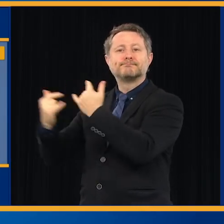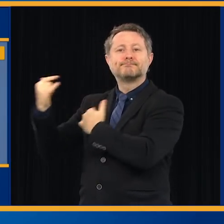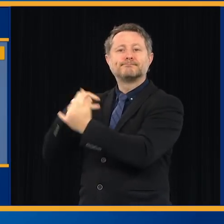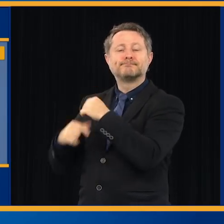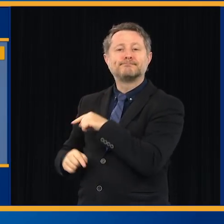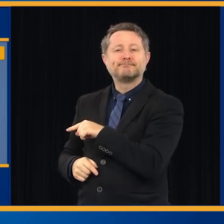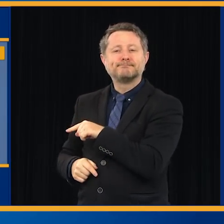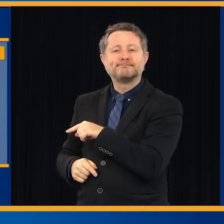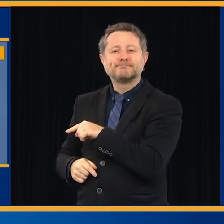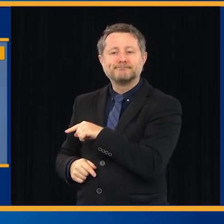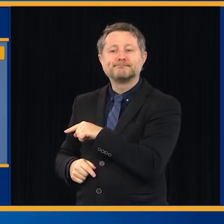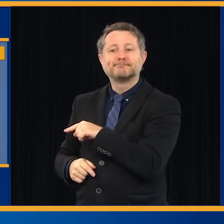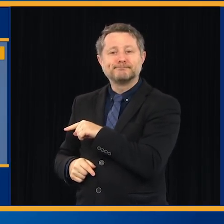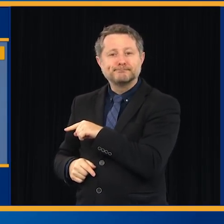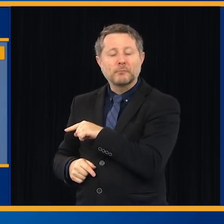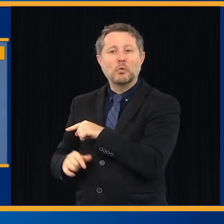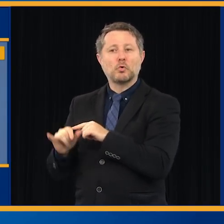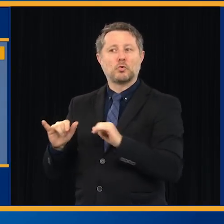That's